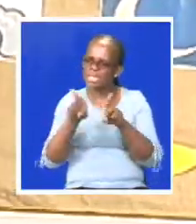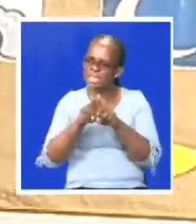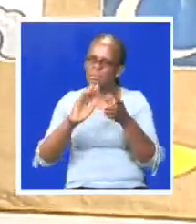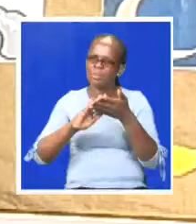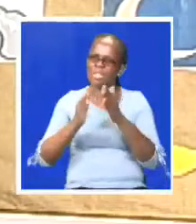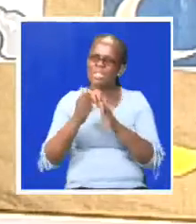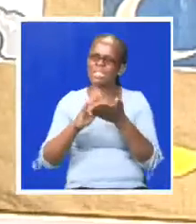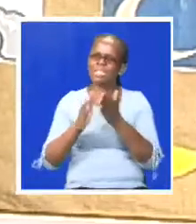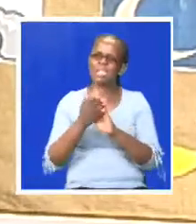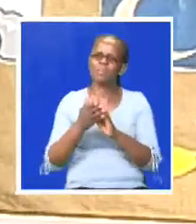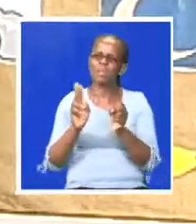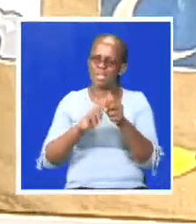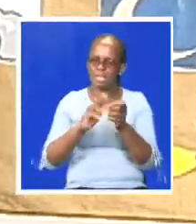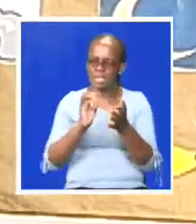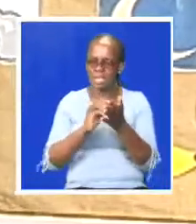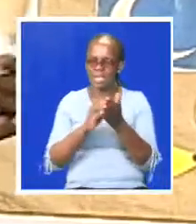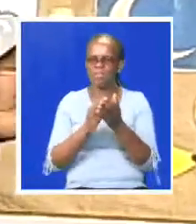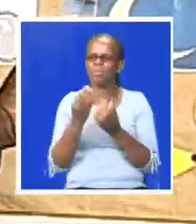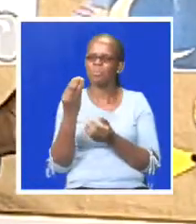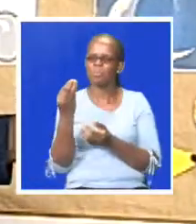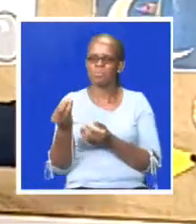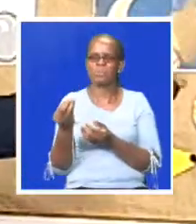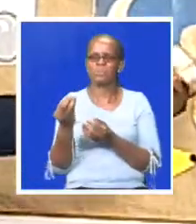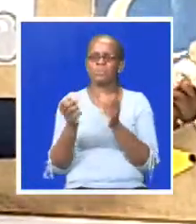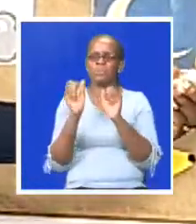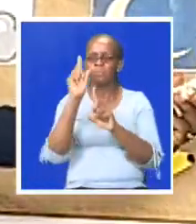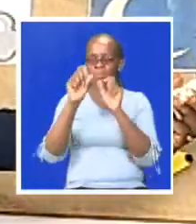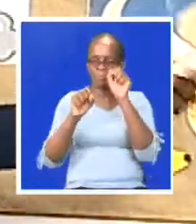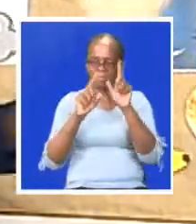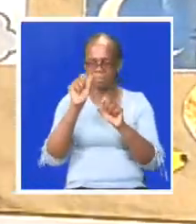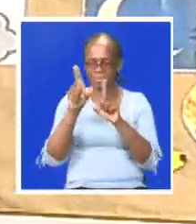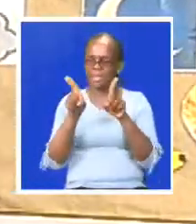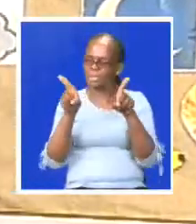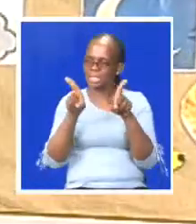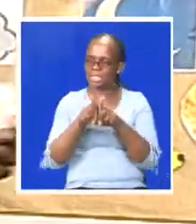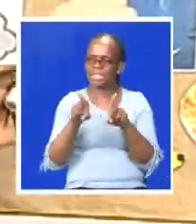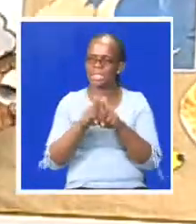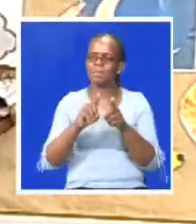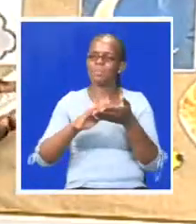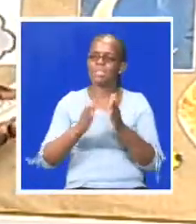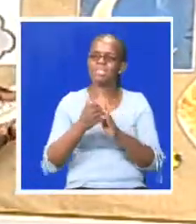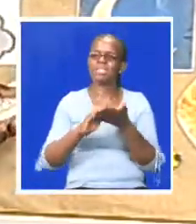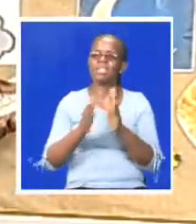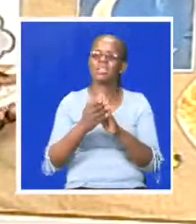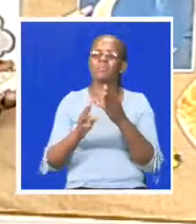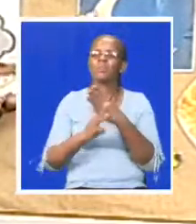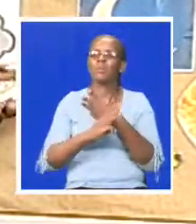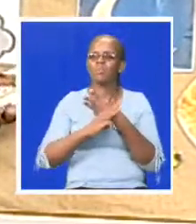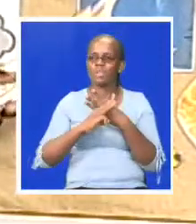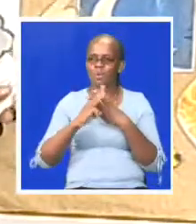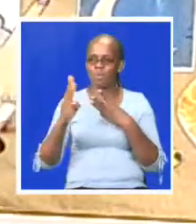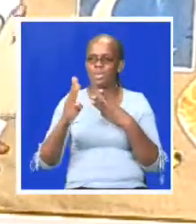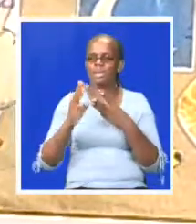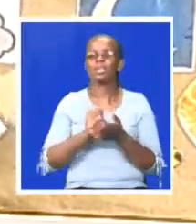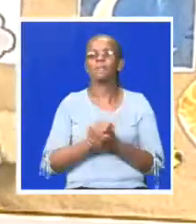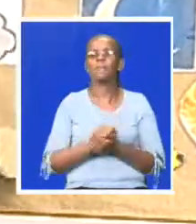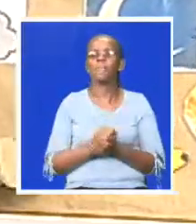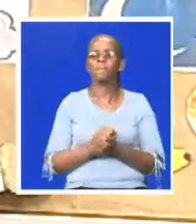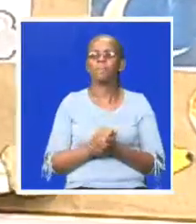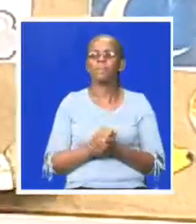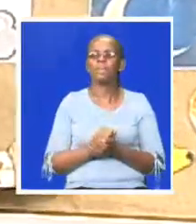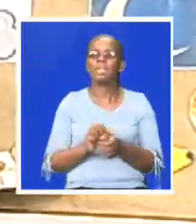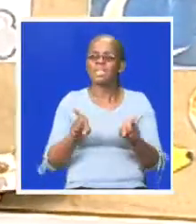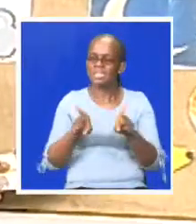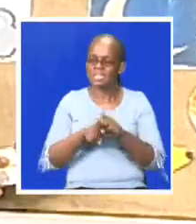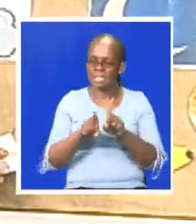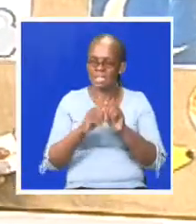which means a moon can shape like a crescent. So This shape is a crescent. A